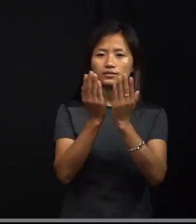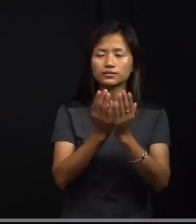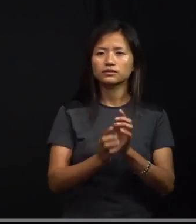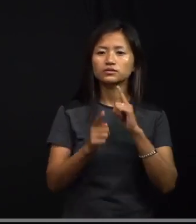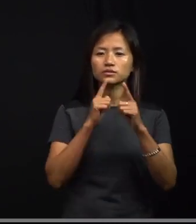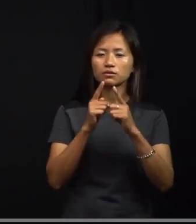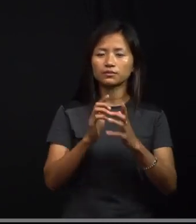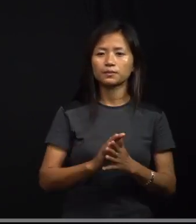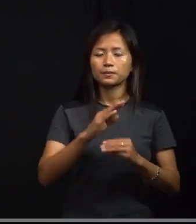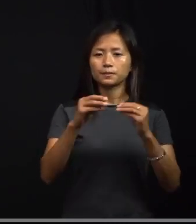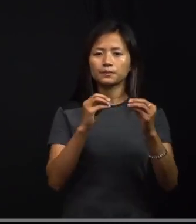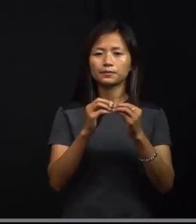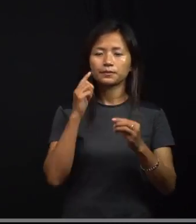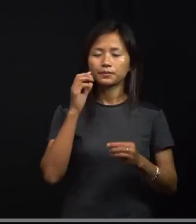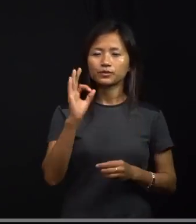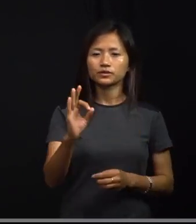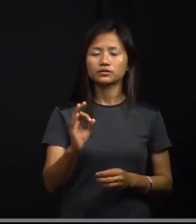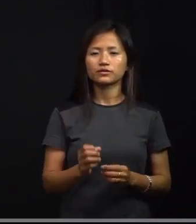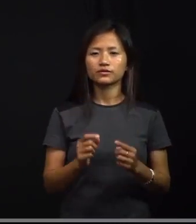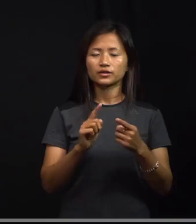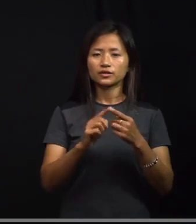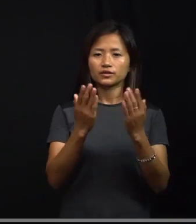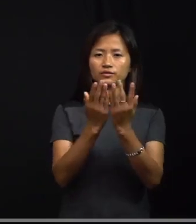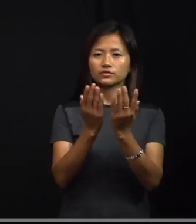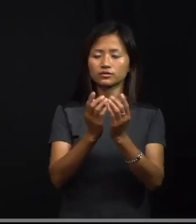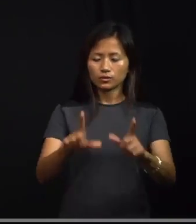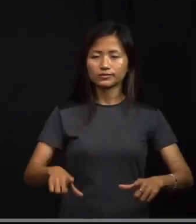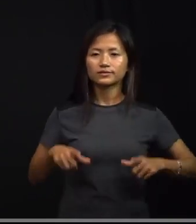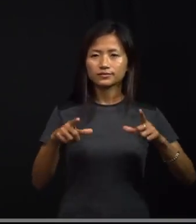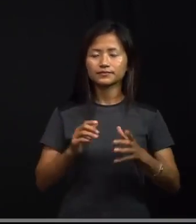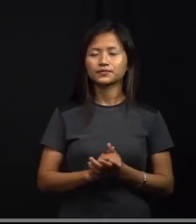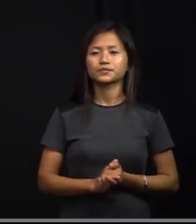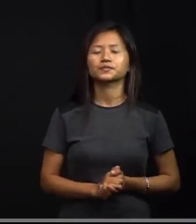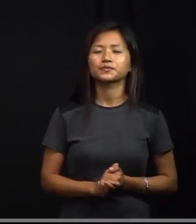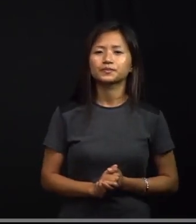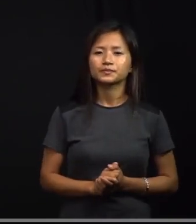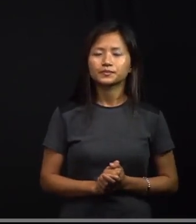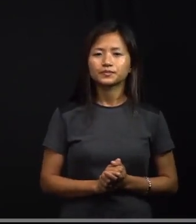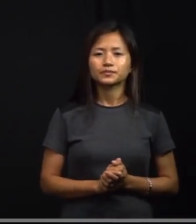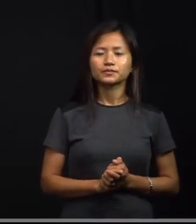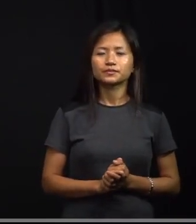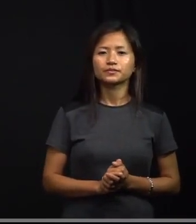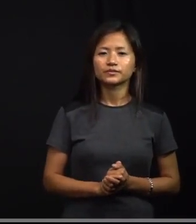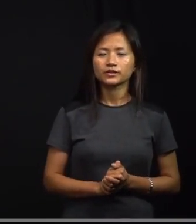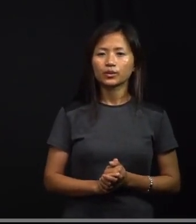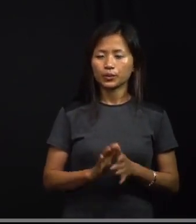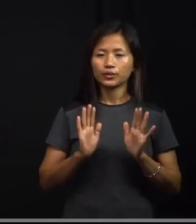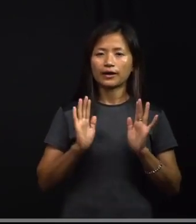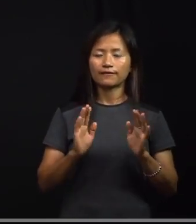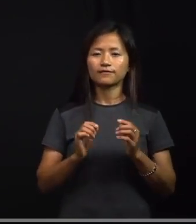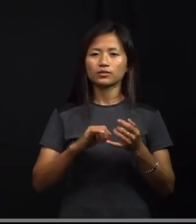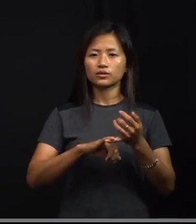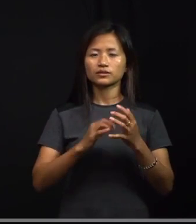talked about the importance of education in one's life. Okay, and then we have Swami